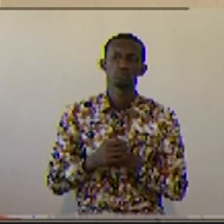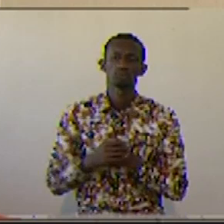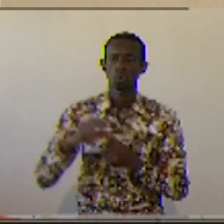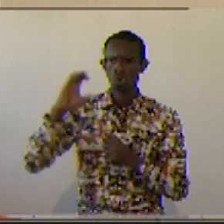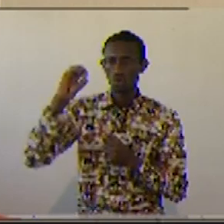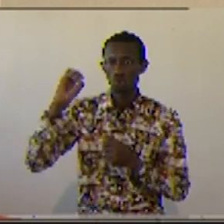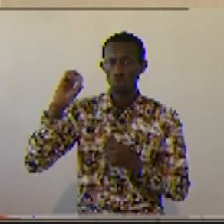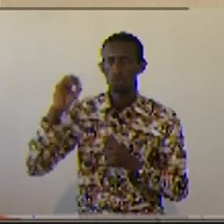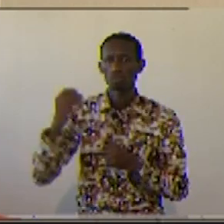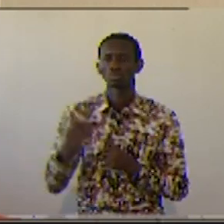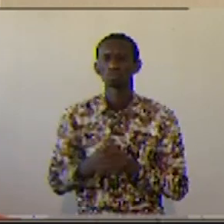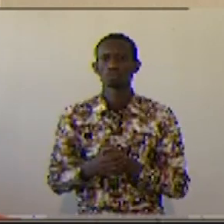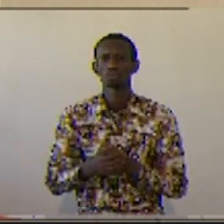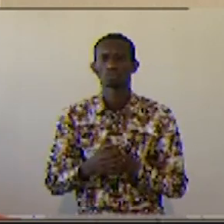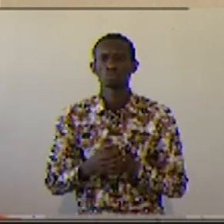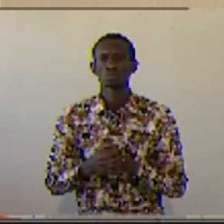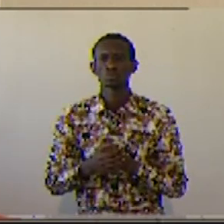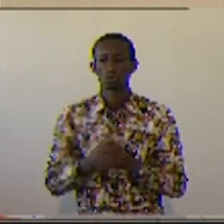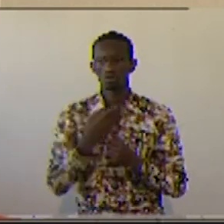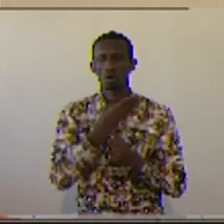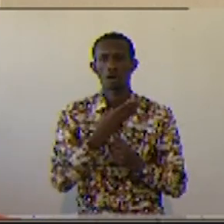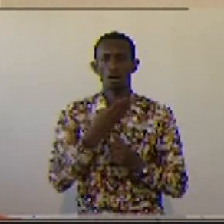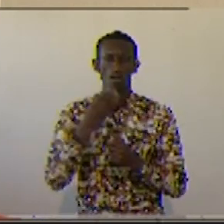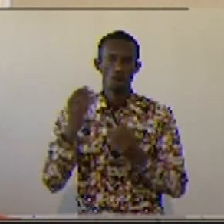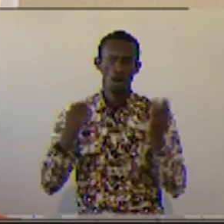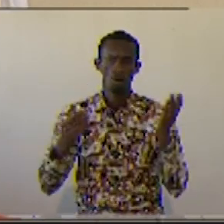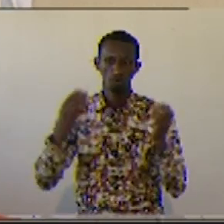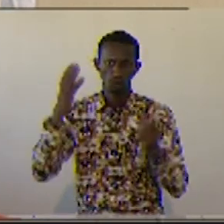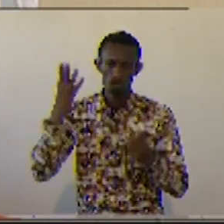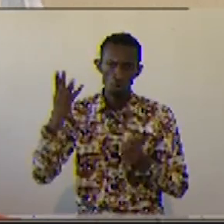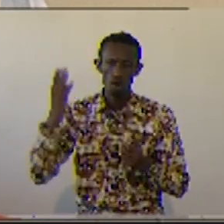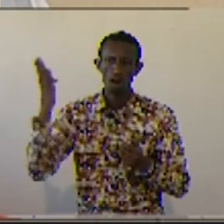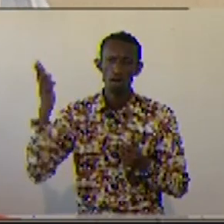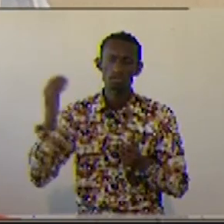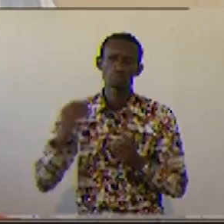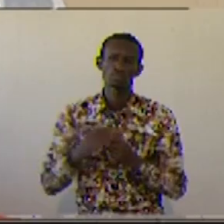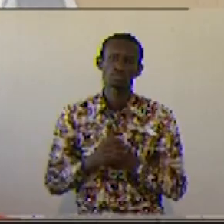have 4 plus 3, that is 7. Here we have